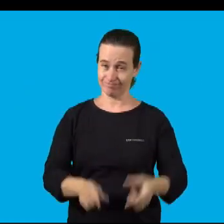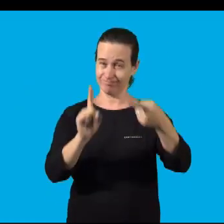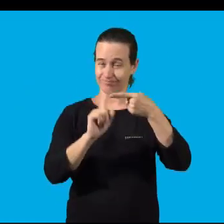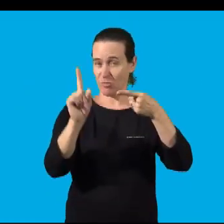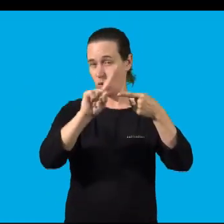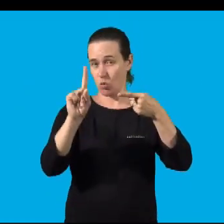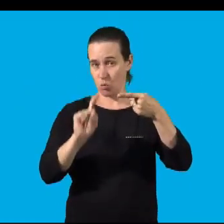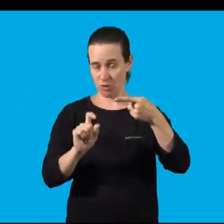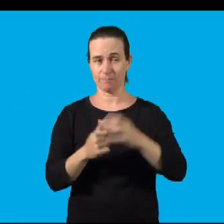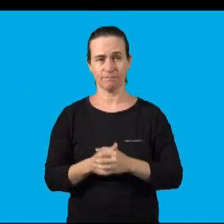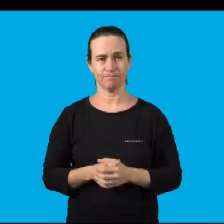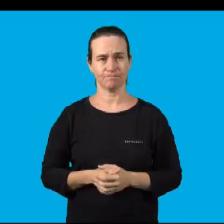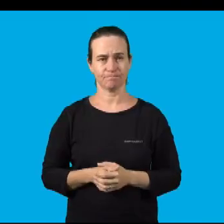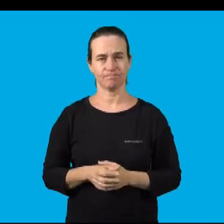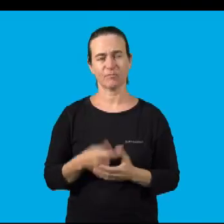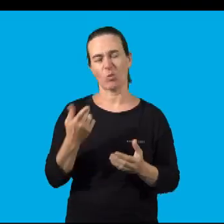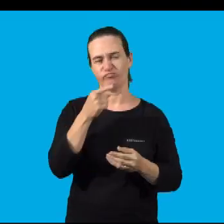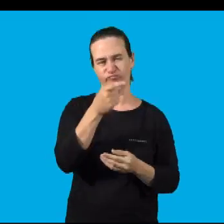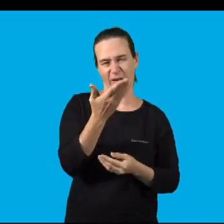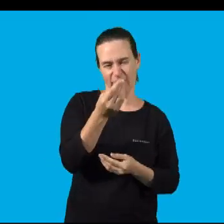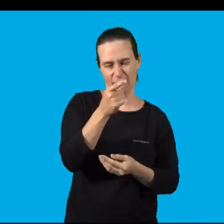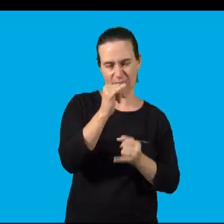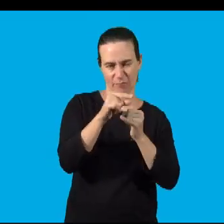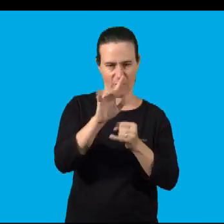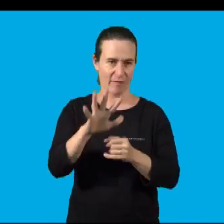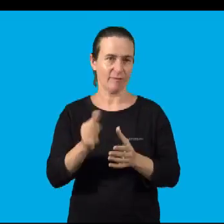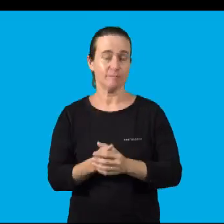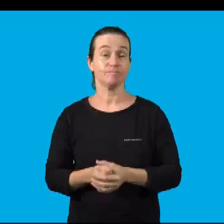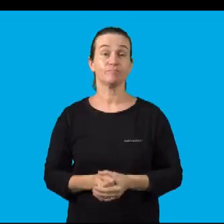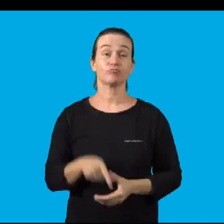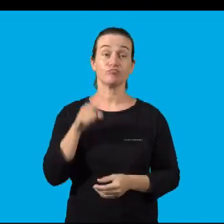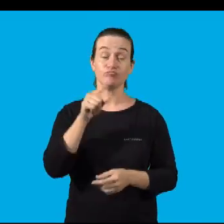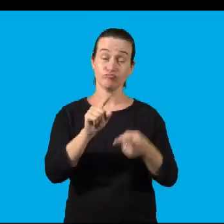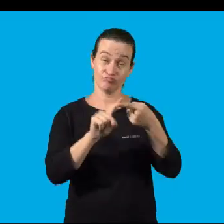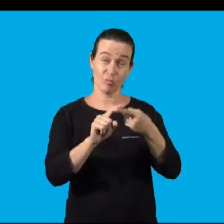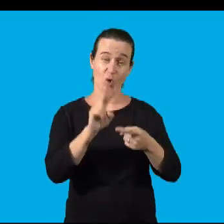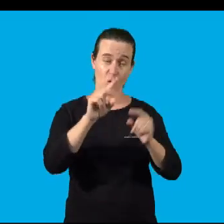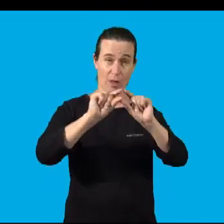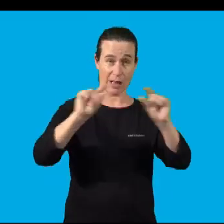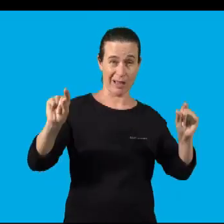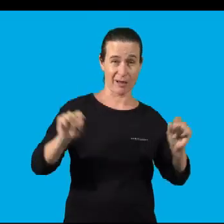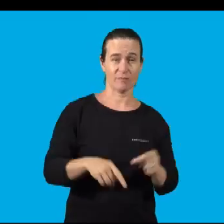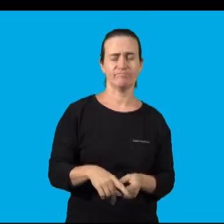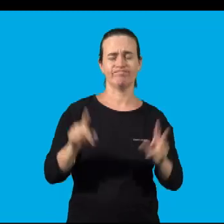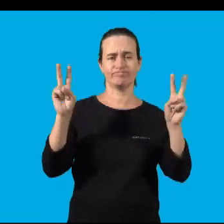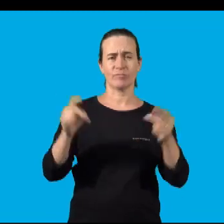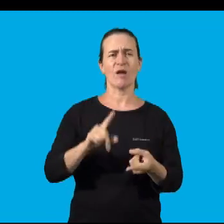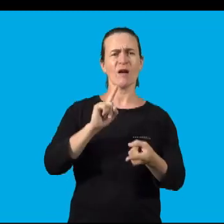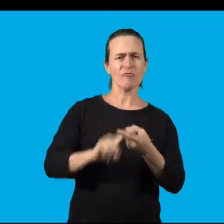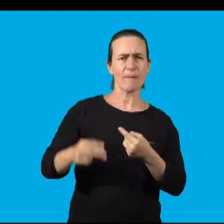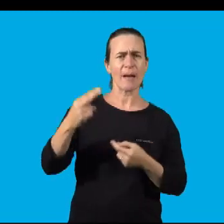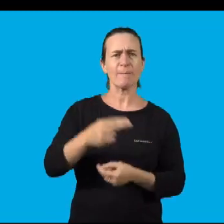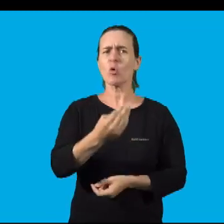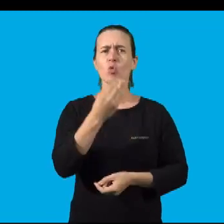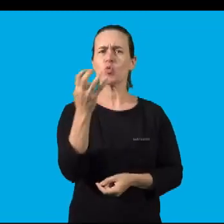So, question 11.5. Refer to line 3. From Hamlet, who brought them? Account for